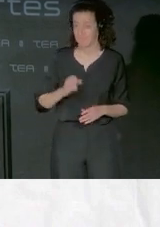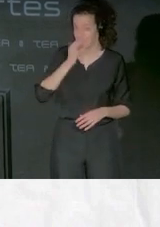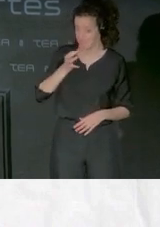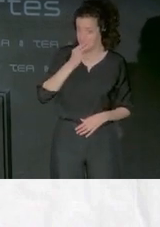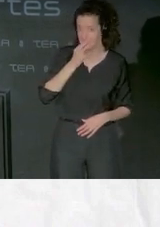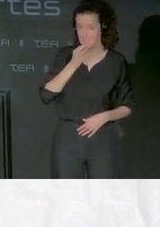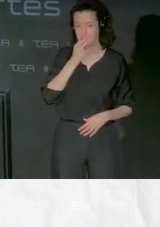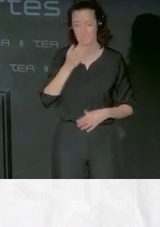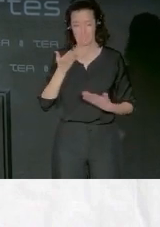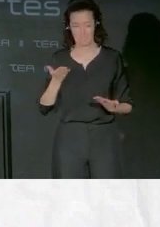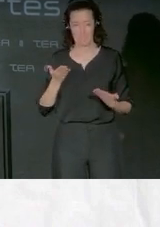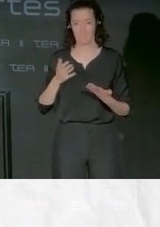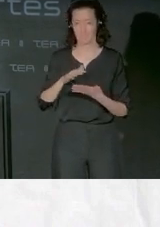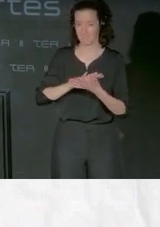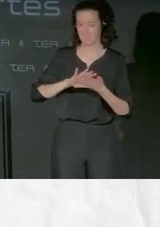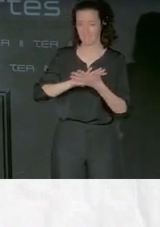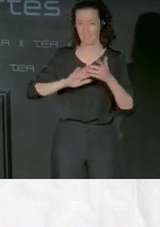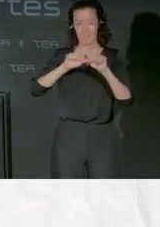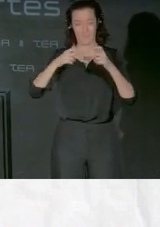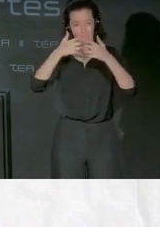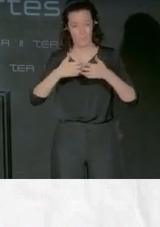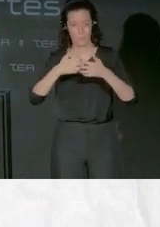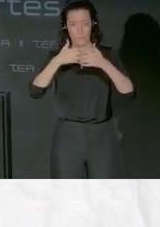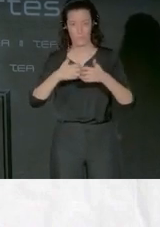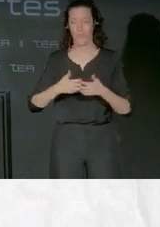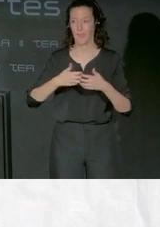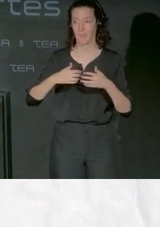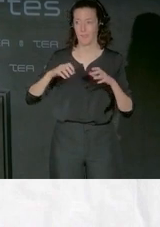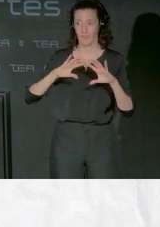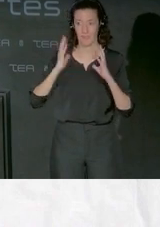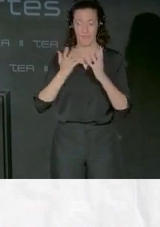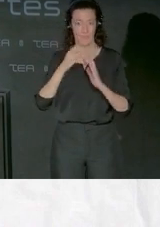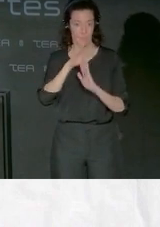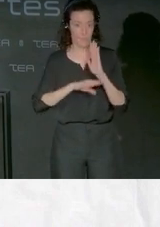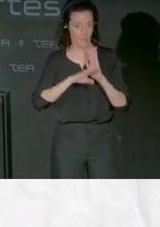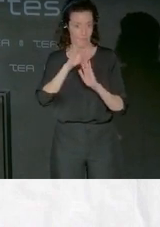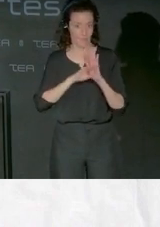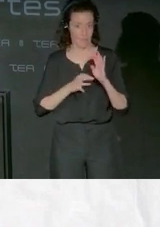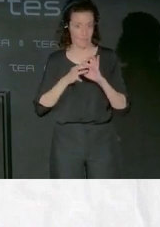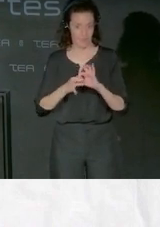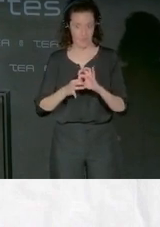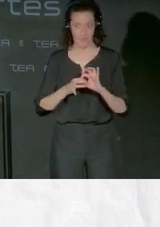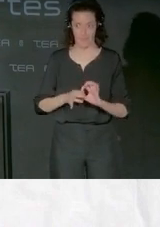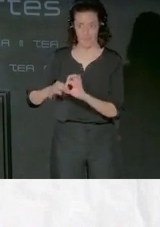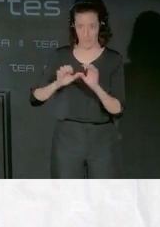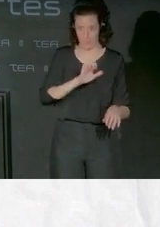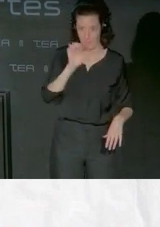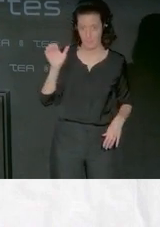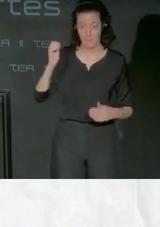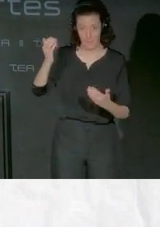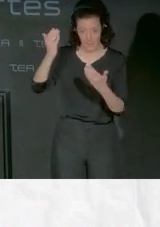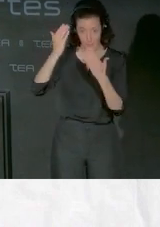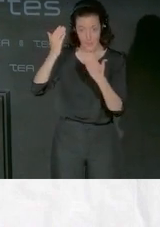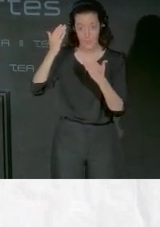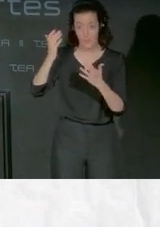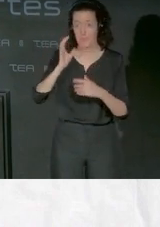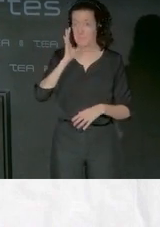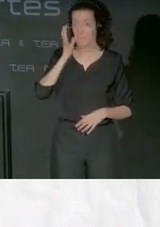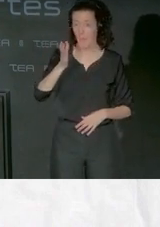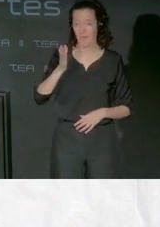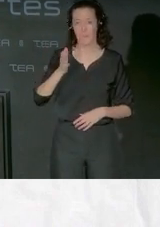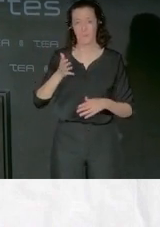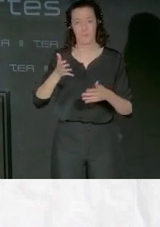media industries. Many congratulations to the Spanish Presidency of the Council of the European Union